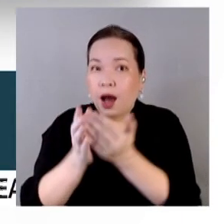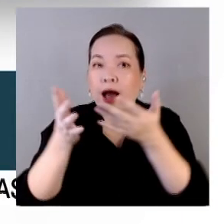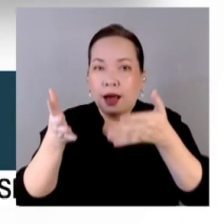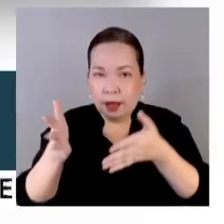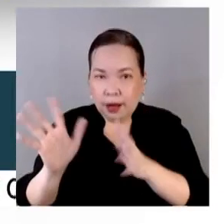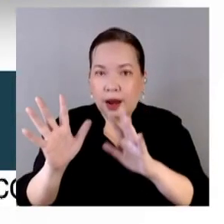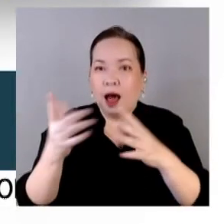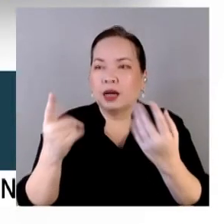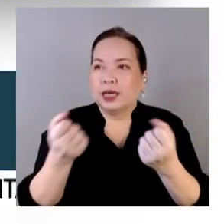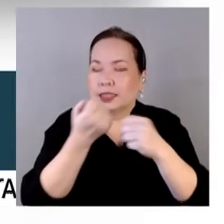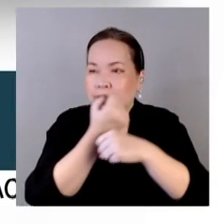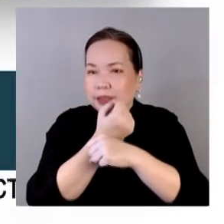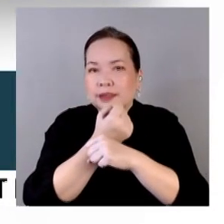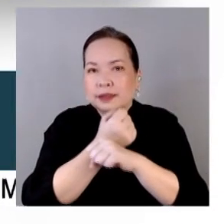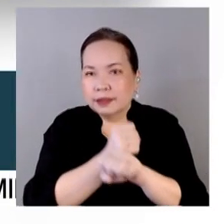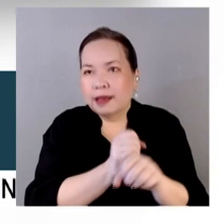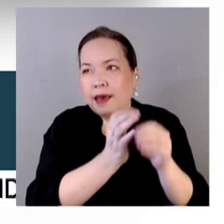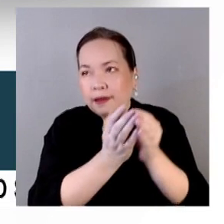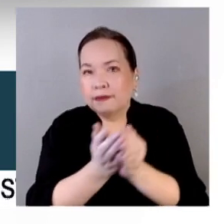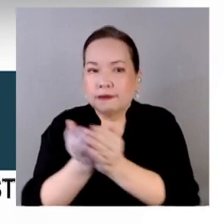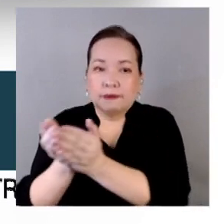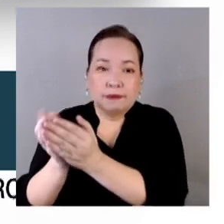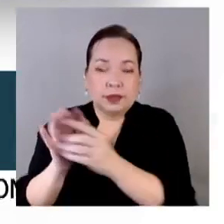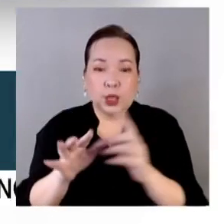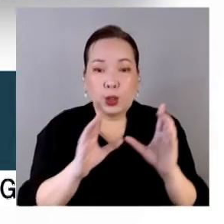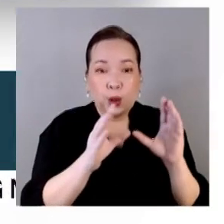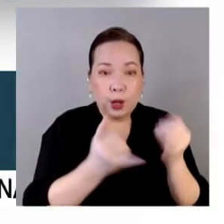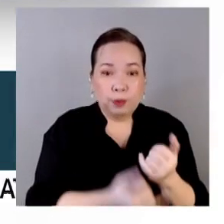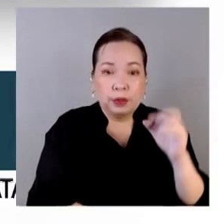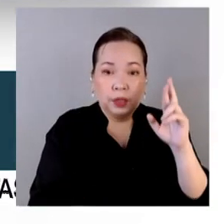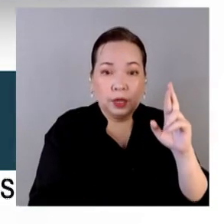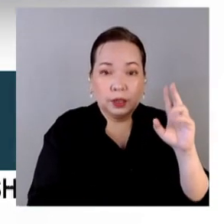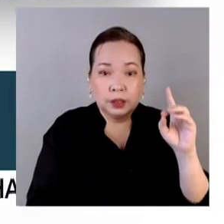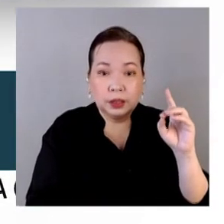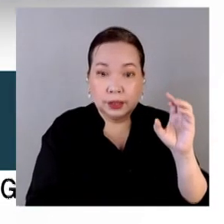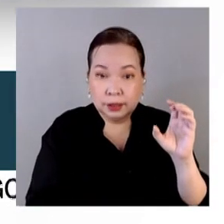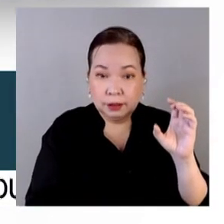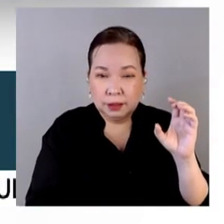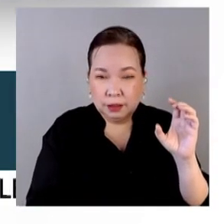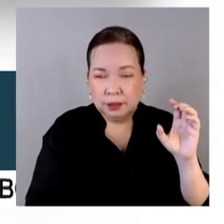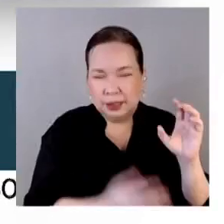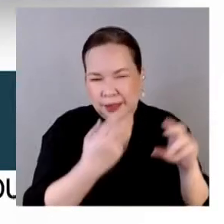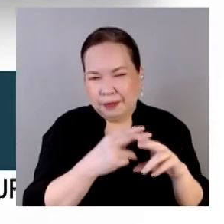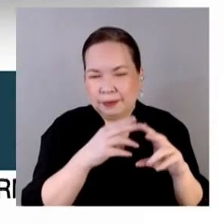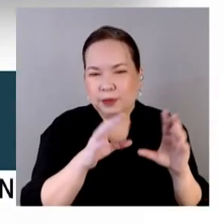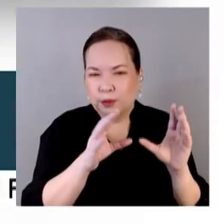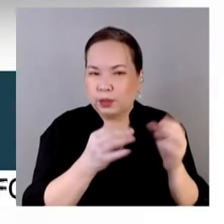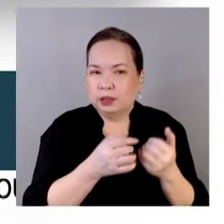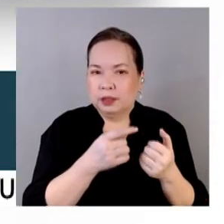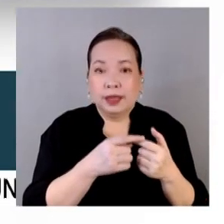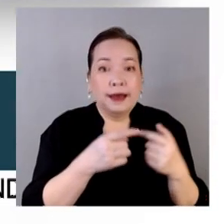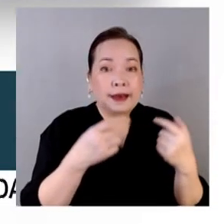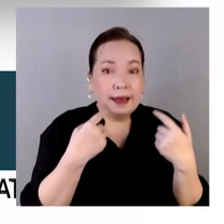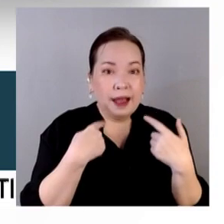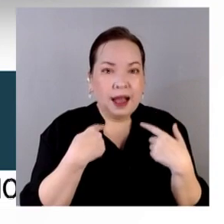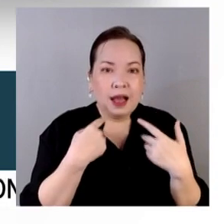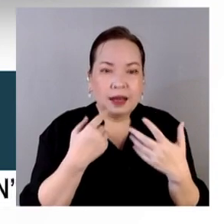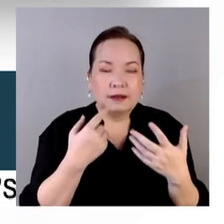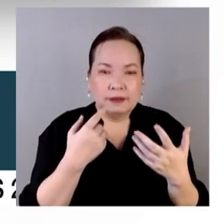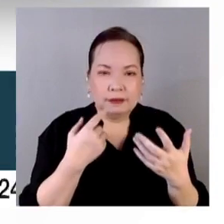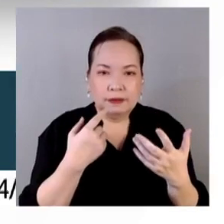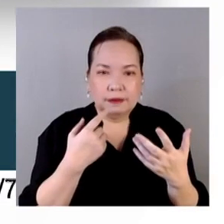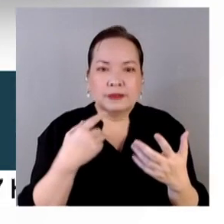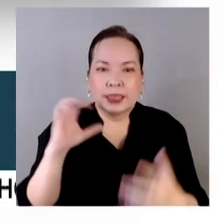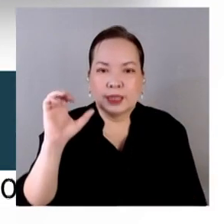trading document. Yung kumpanya po, yung RDC, Rail Marine Services Incorporated, meron po siyang valid na CPC